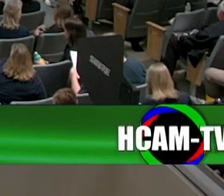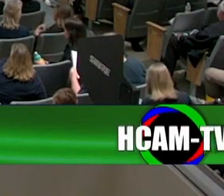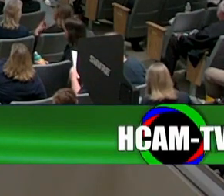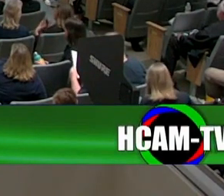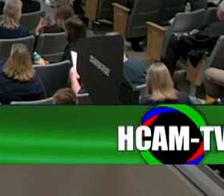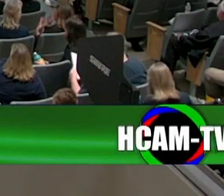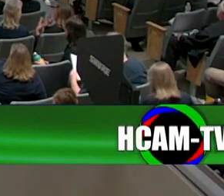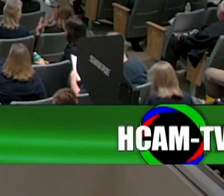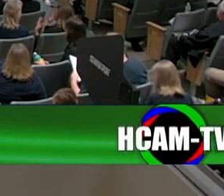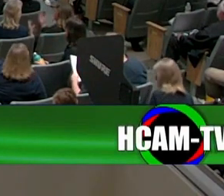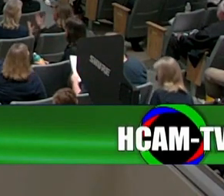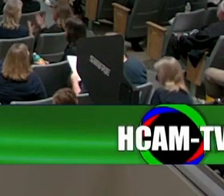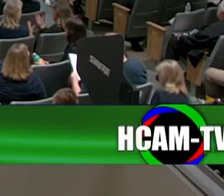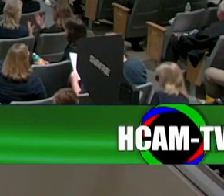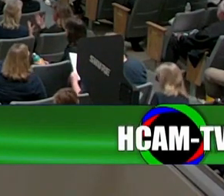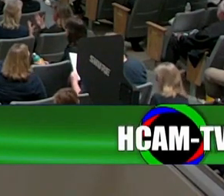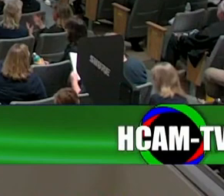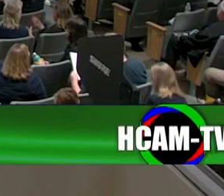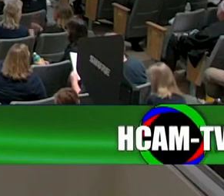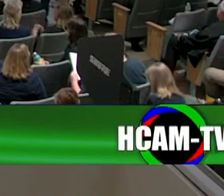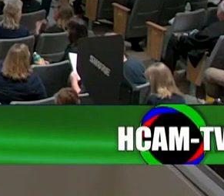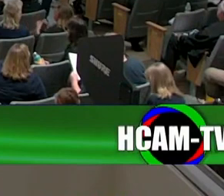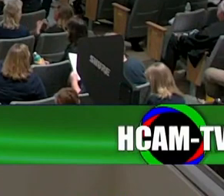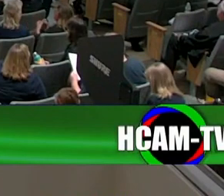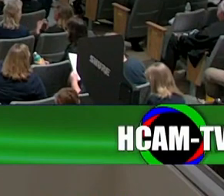where's Sarah Sarah